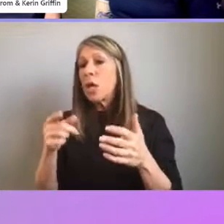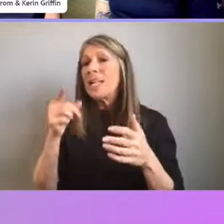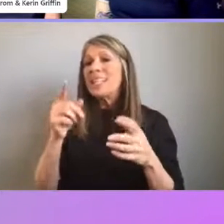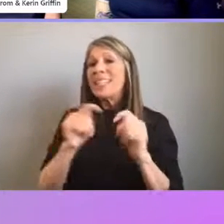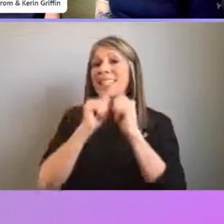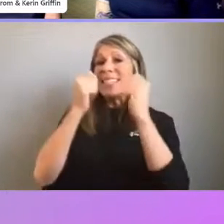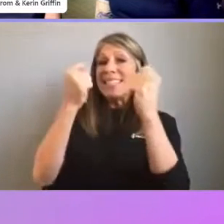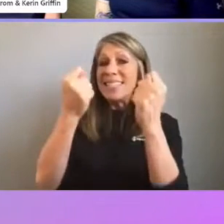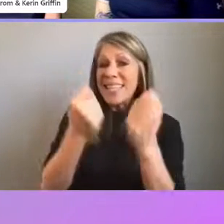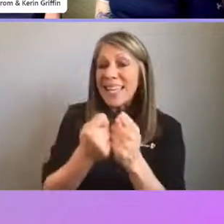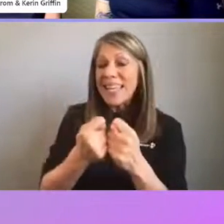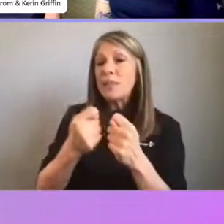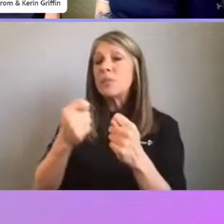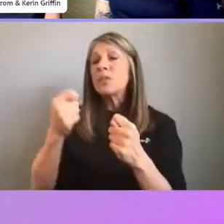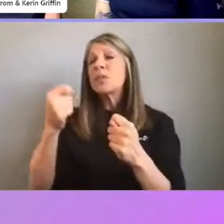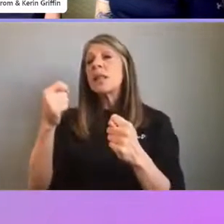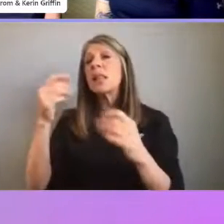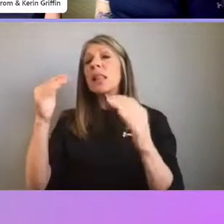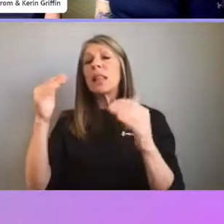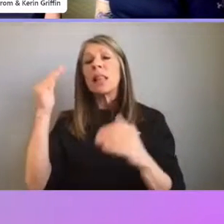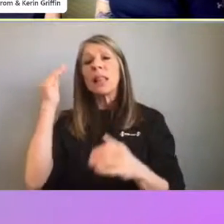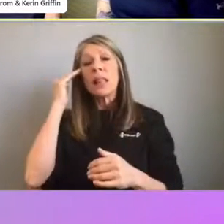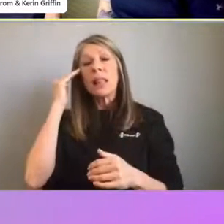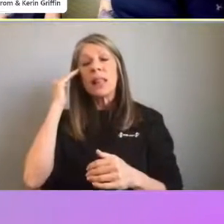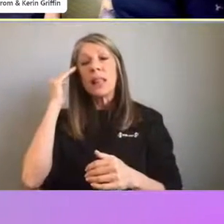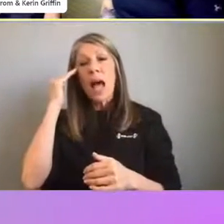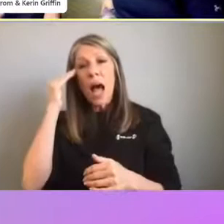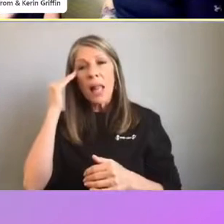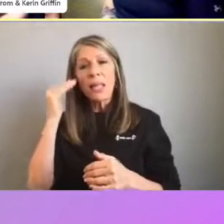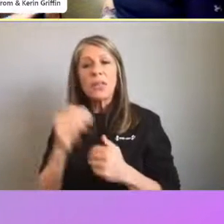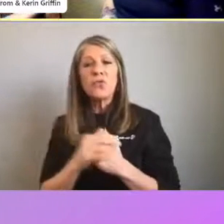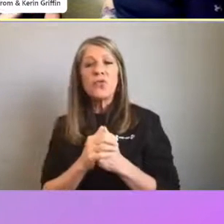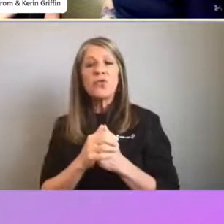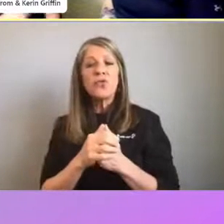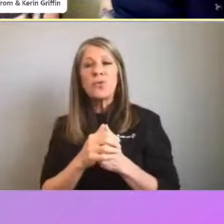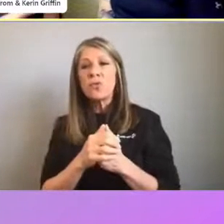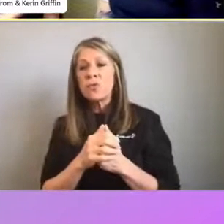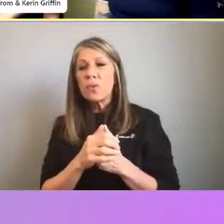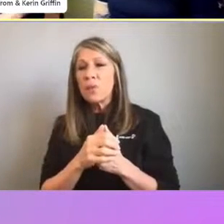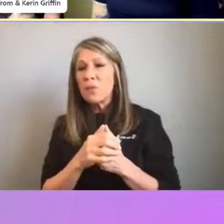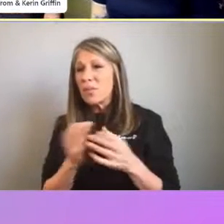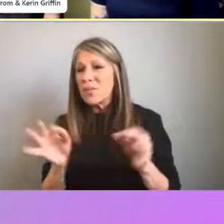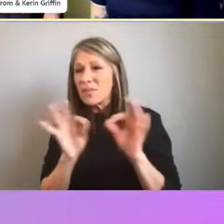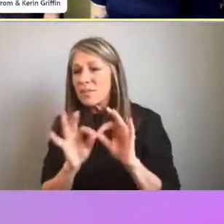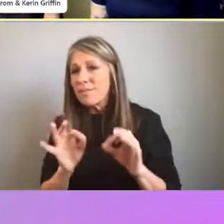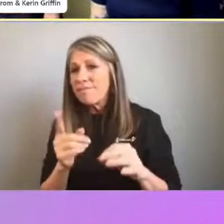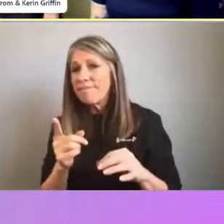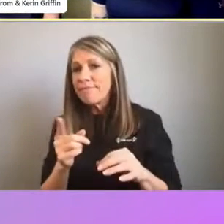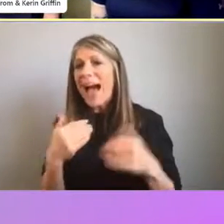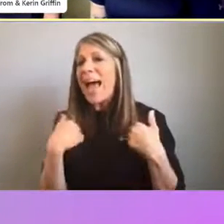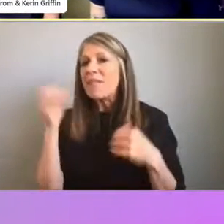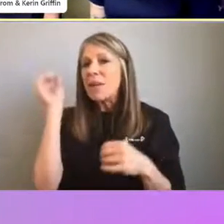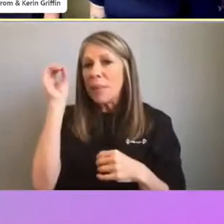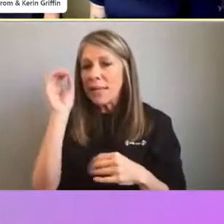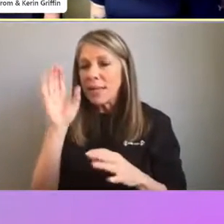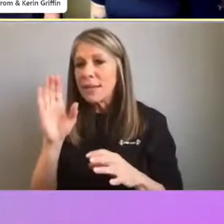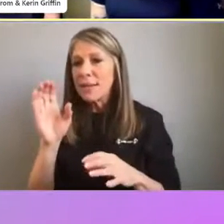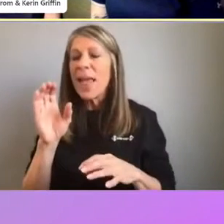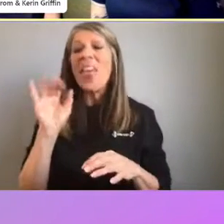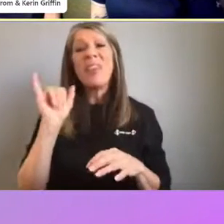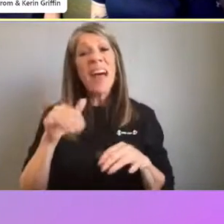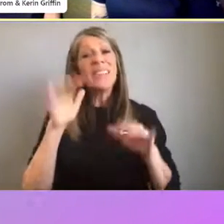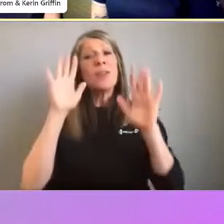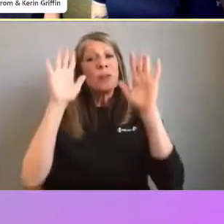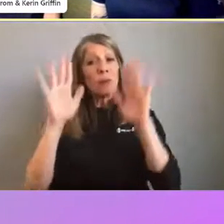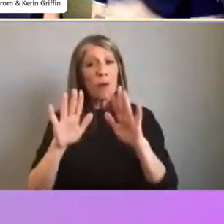level of accessibility knowledge matter? So I have an opinion, but I I will do let you too. go ahead. So that's a great question.